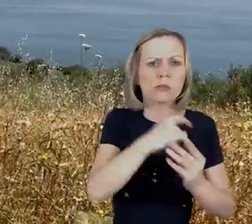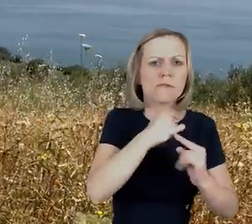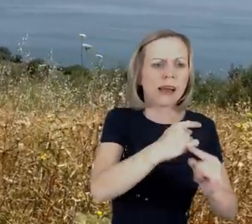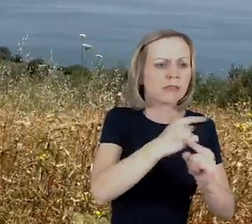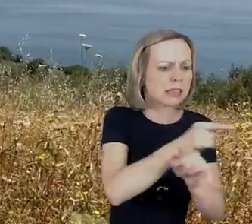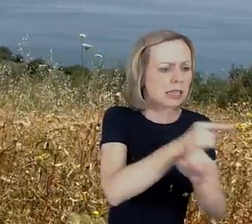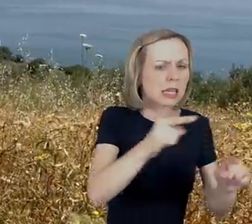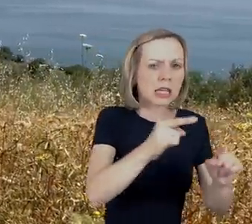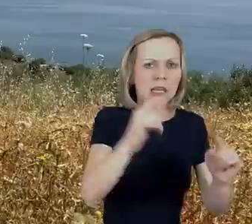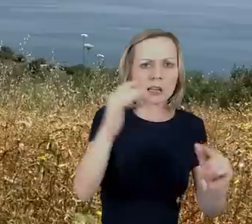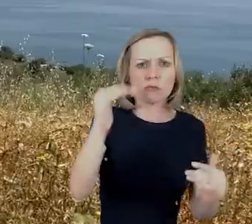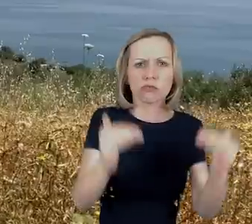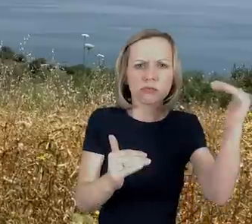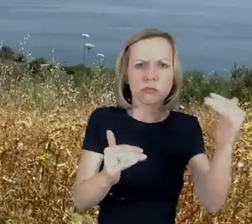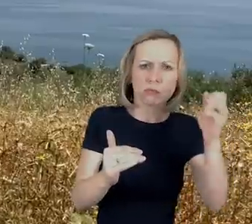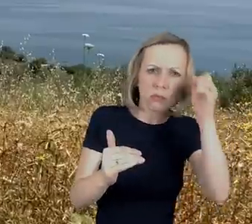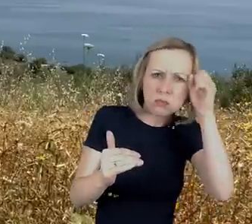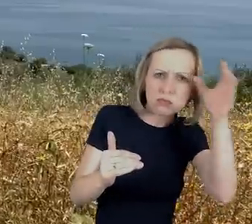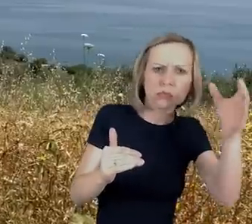never enter the kingdom of heaven.